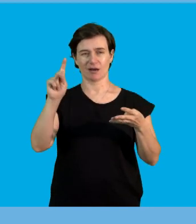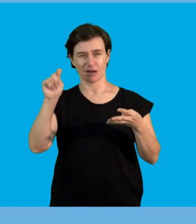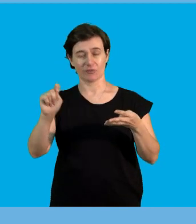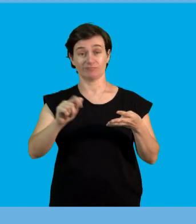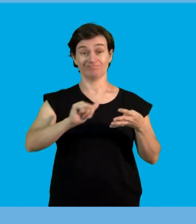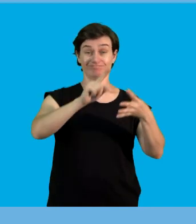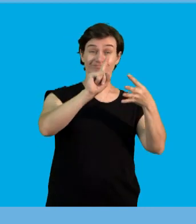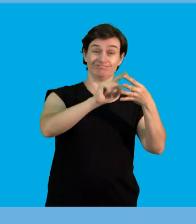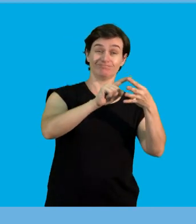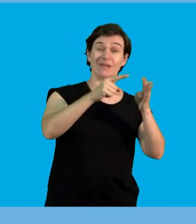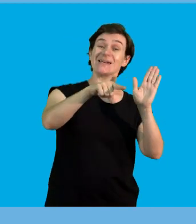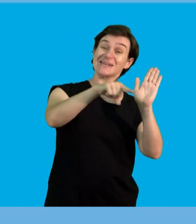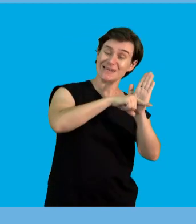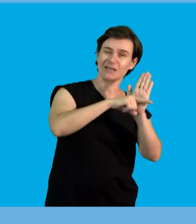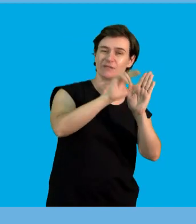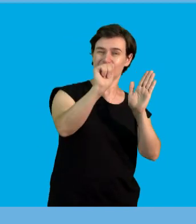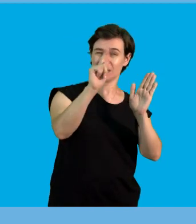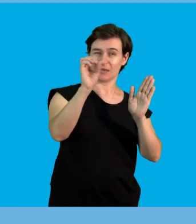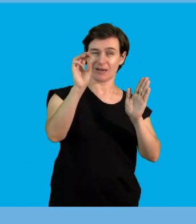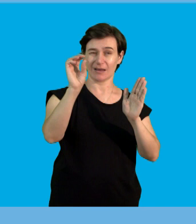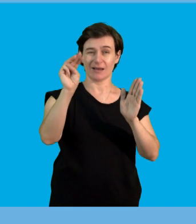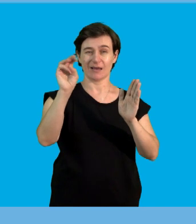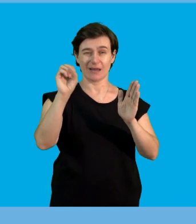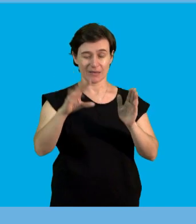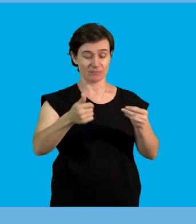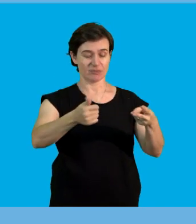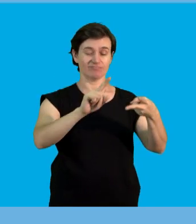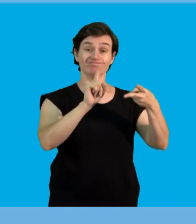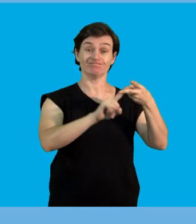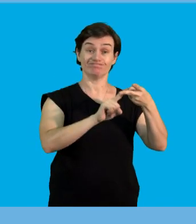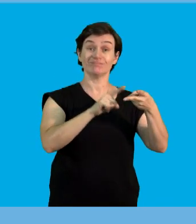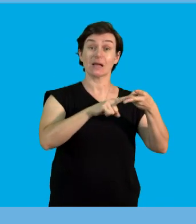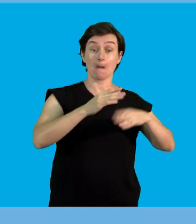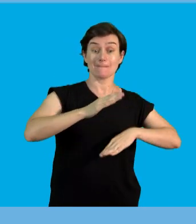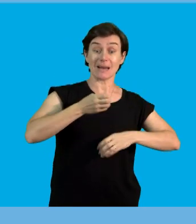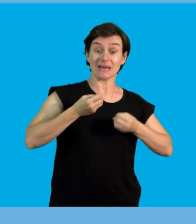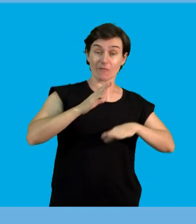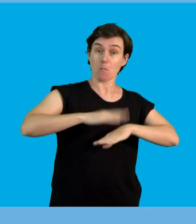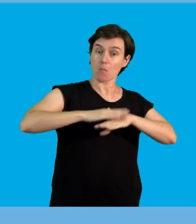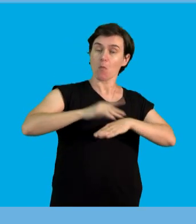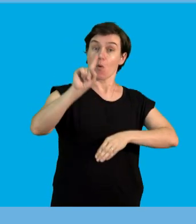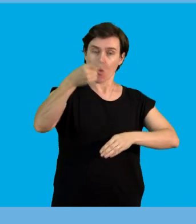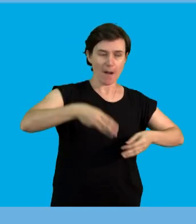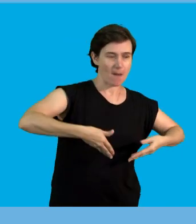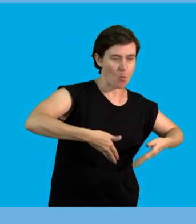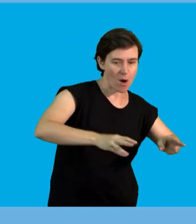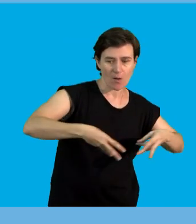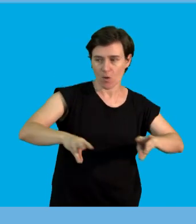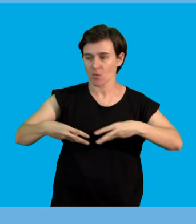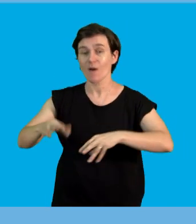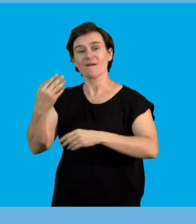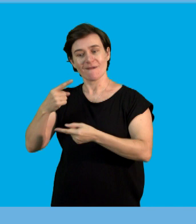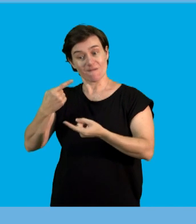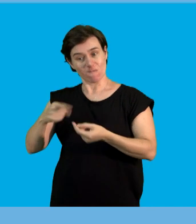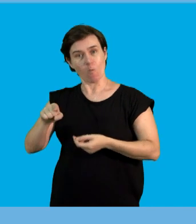particles, and a parallel circuit is a type of a circuit that provides more than one pathway, remember, emphasis